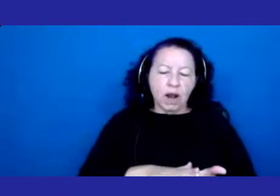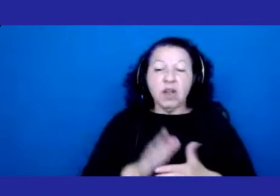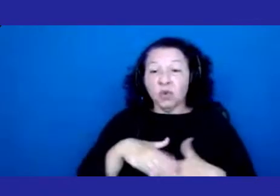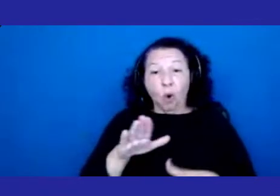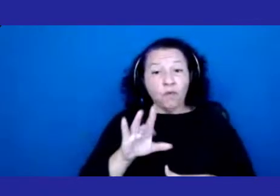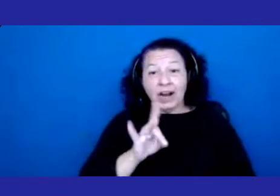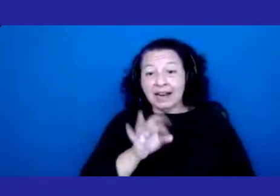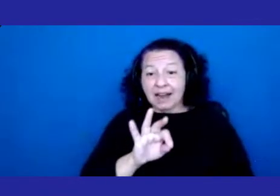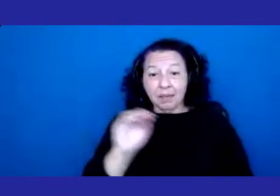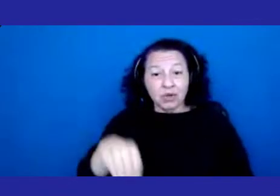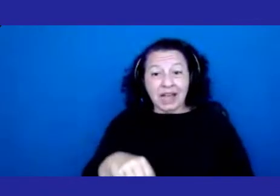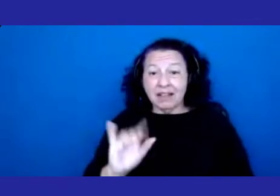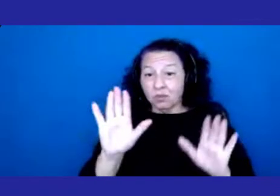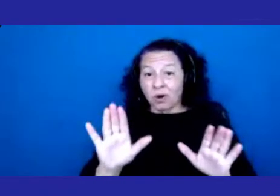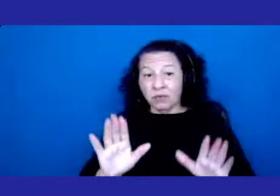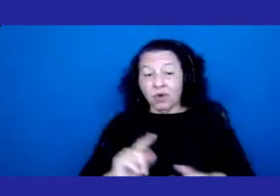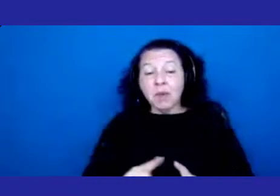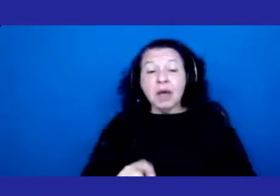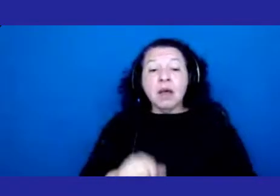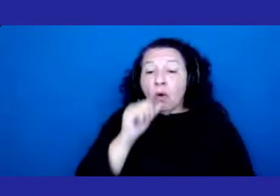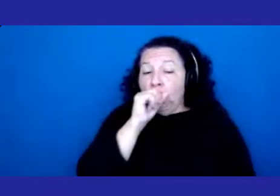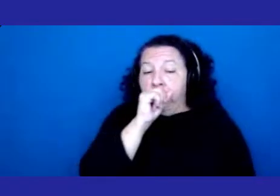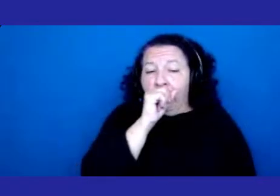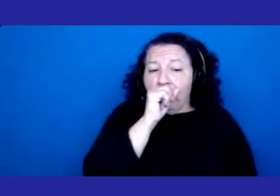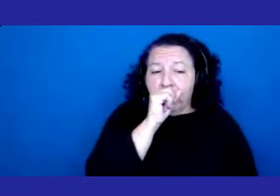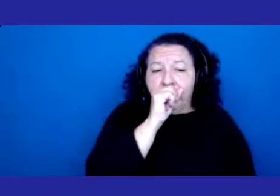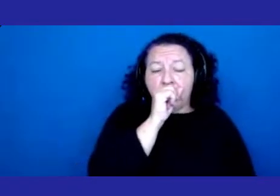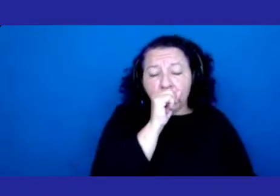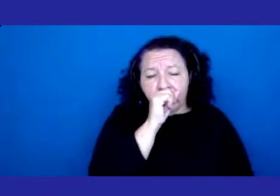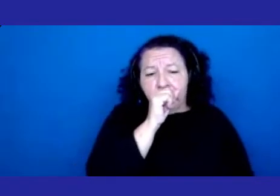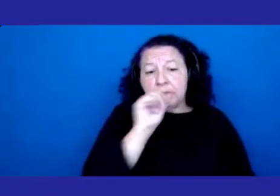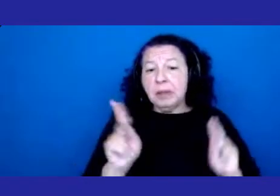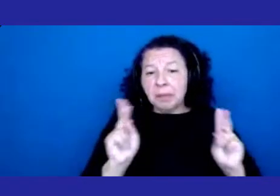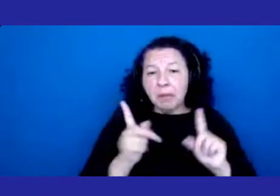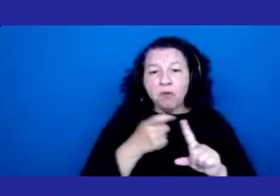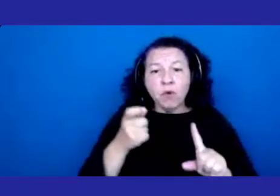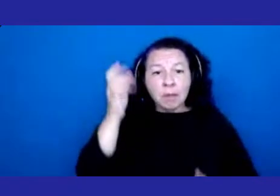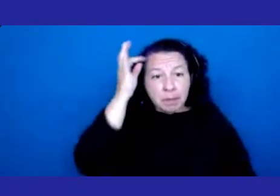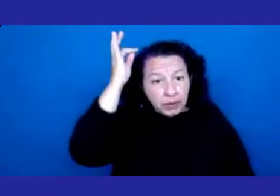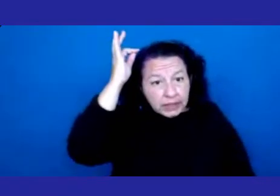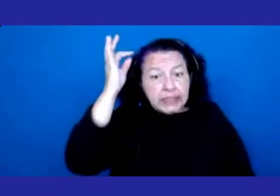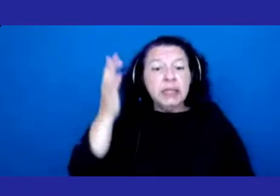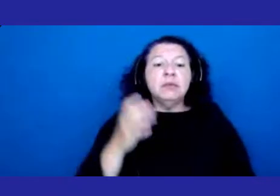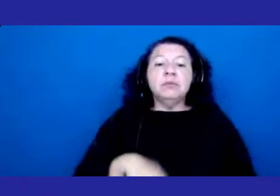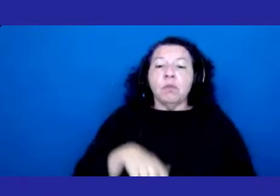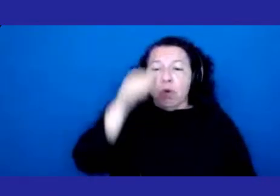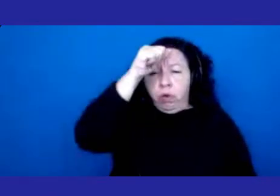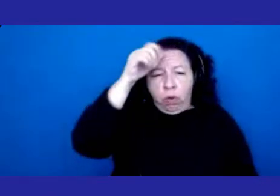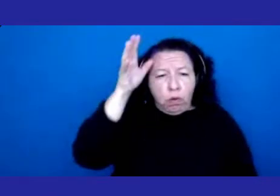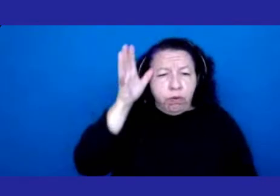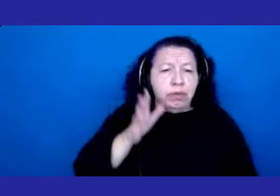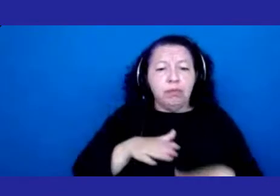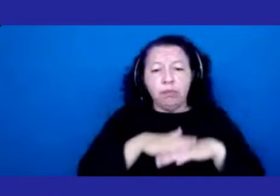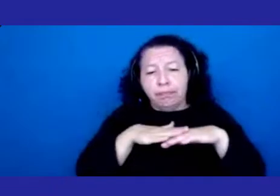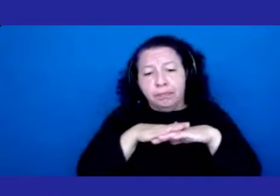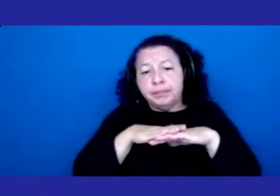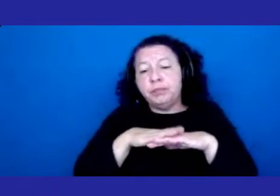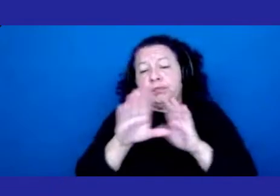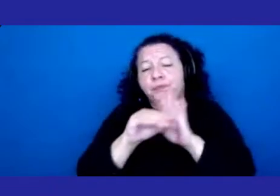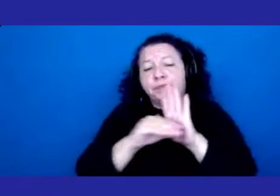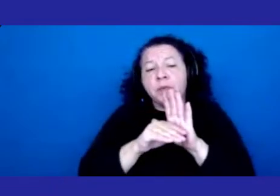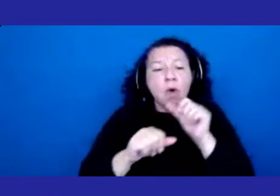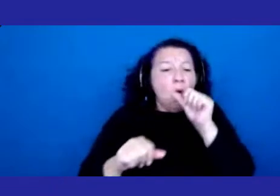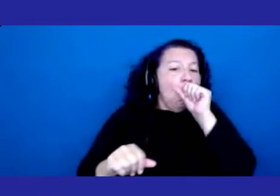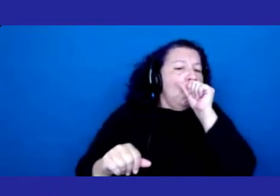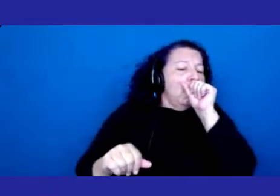wonderful. However, individuals of American Indian or Alaska Native background Of the 27 individuals